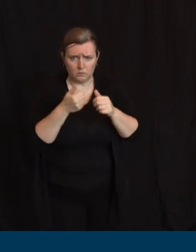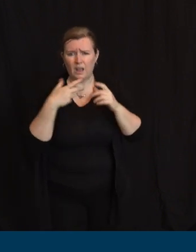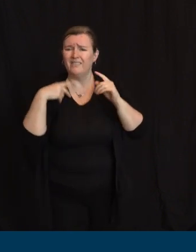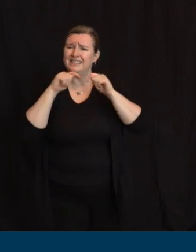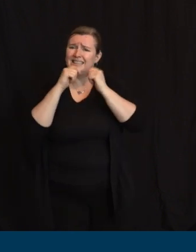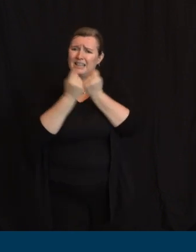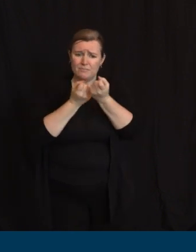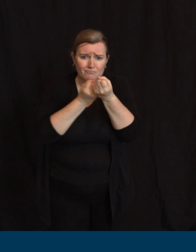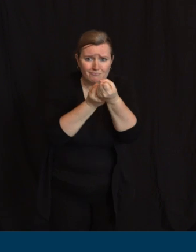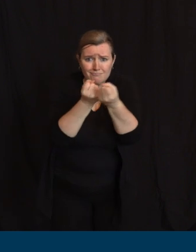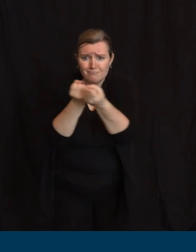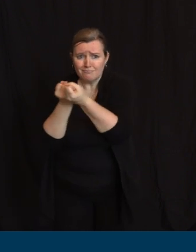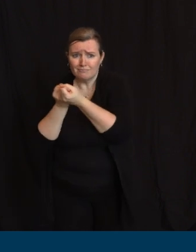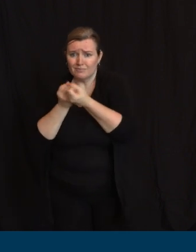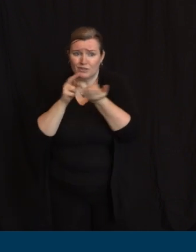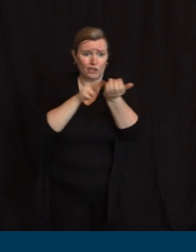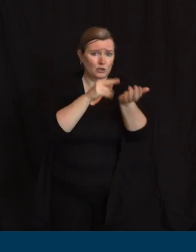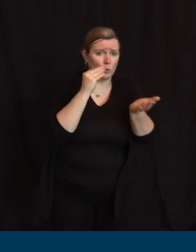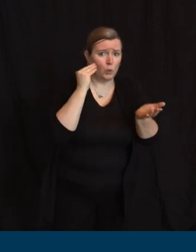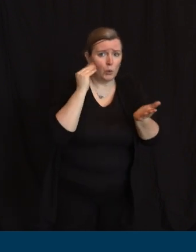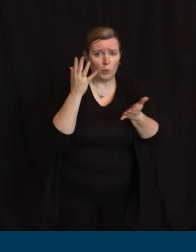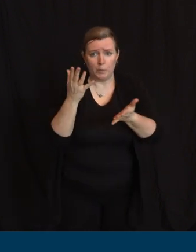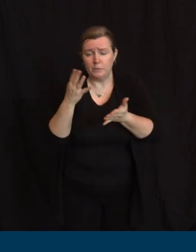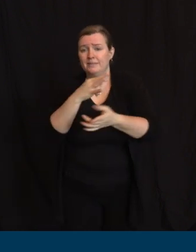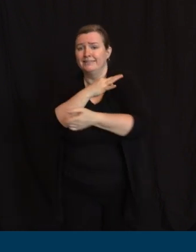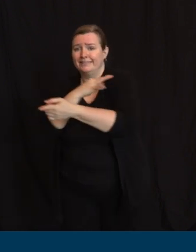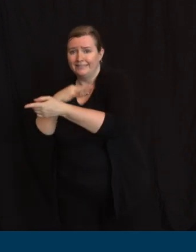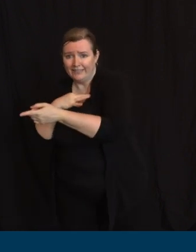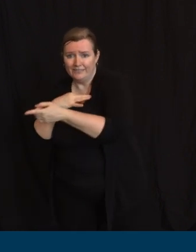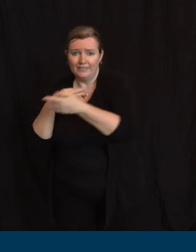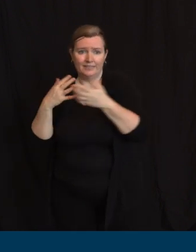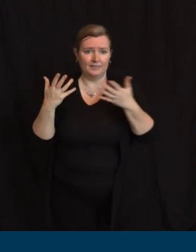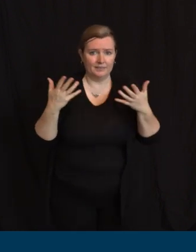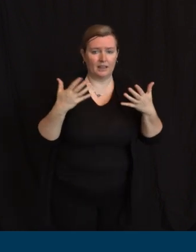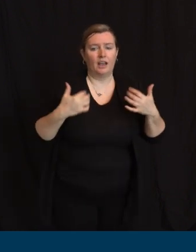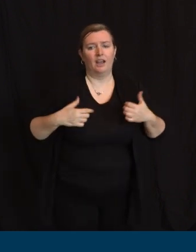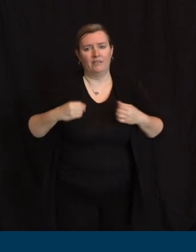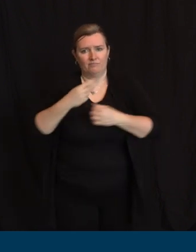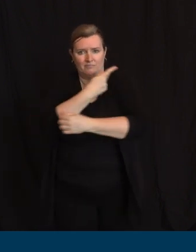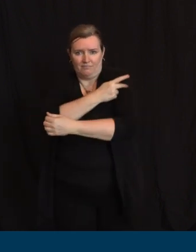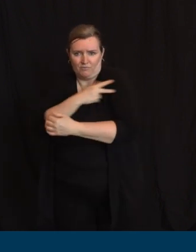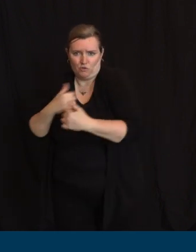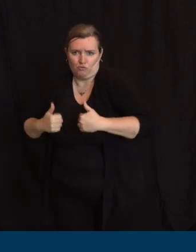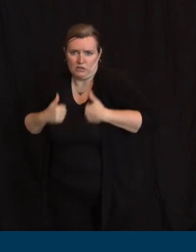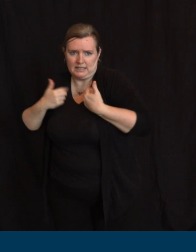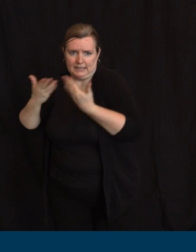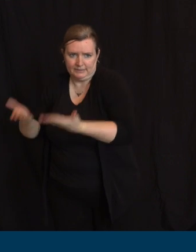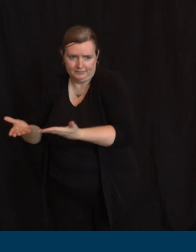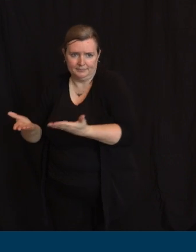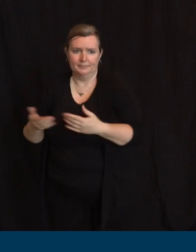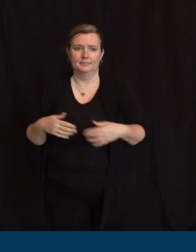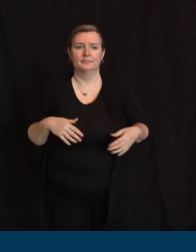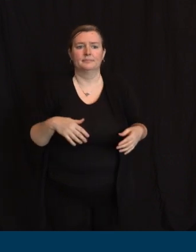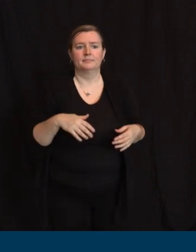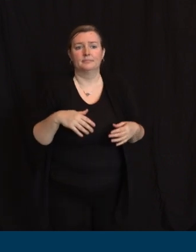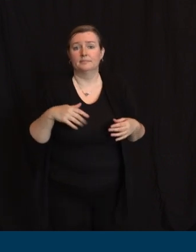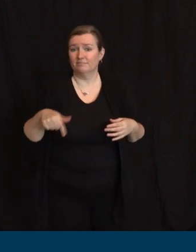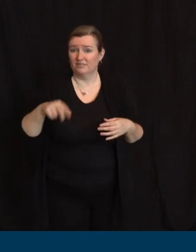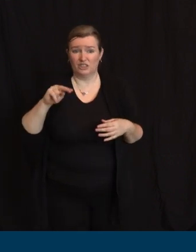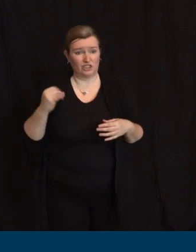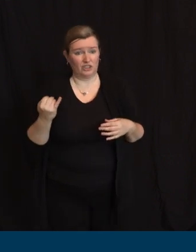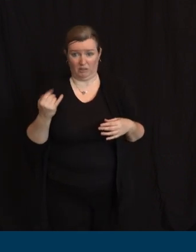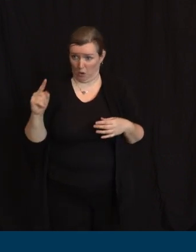staff, and its residents. We know this is an issue that is not unique to New Jersey. It is